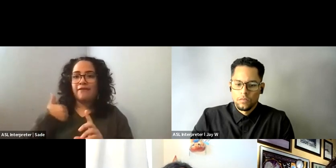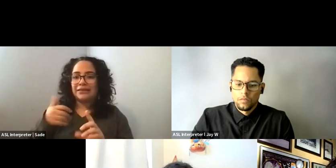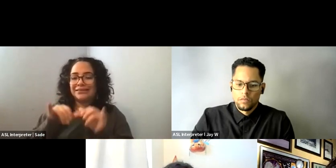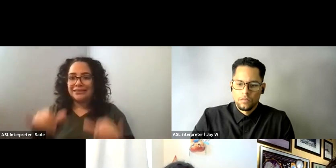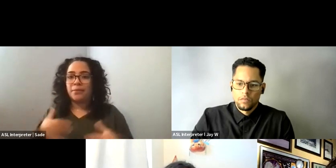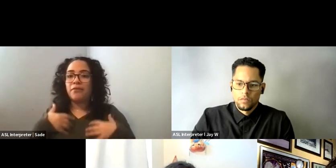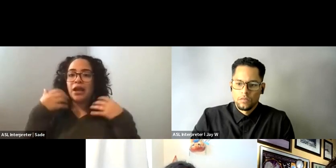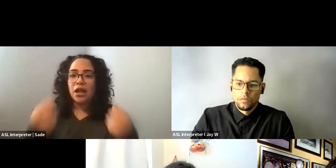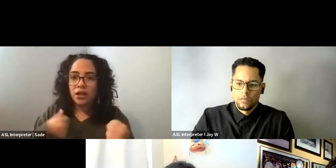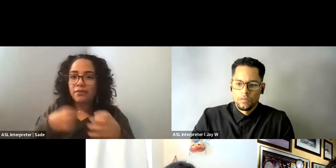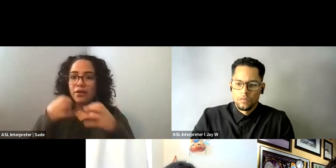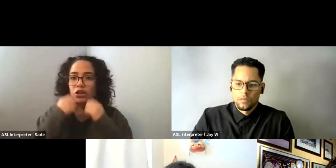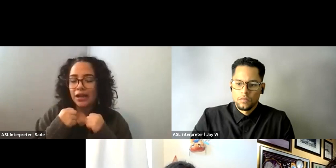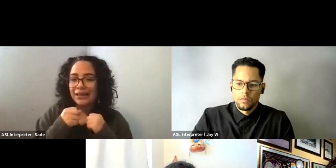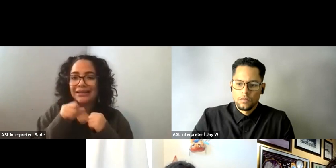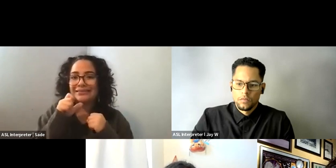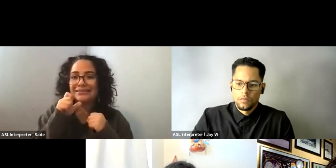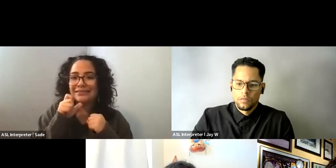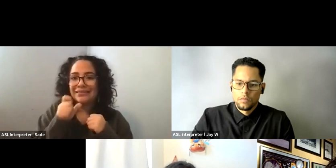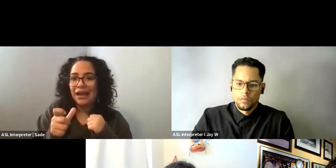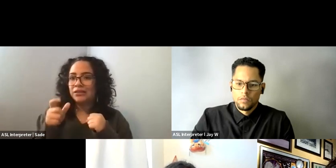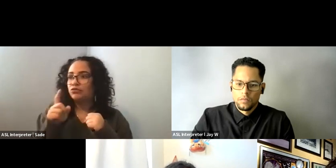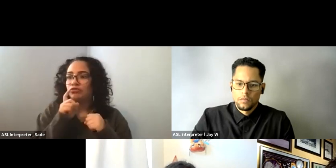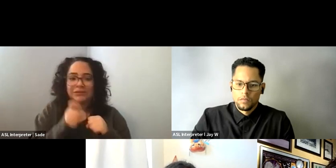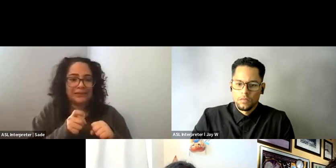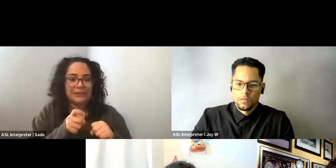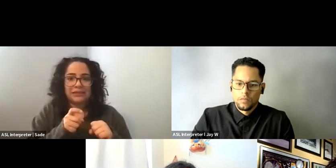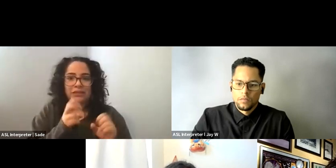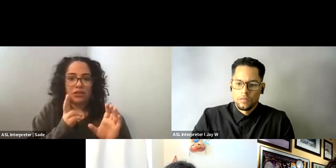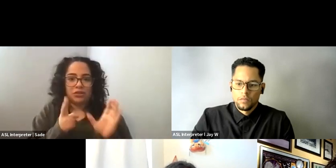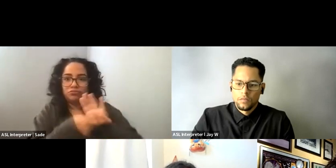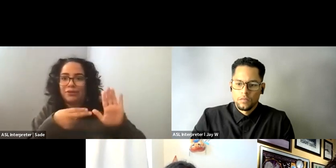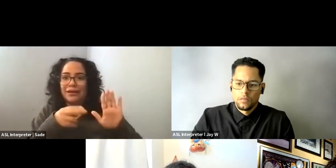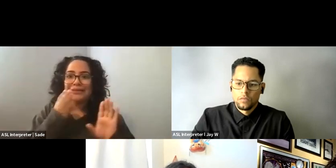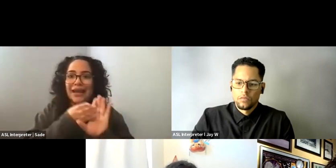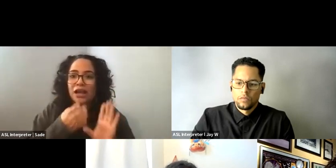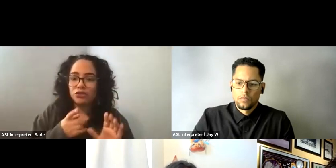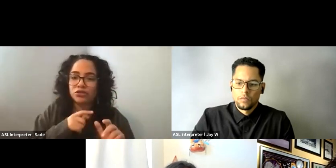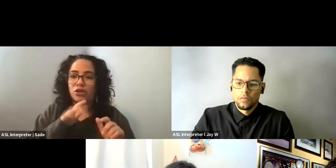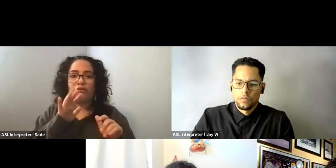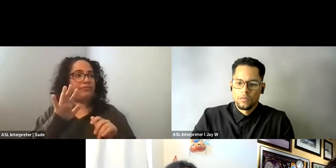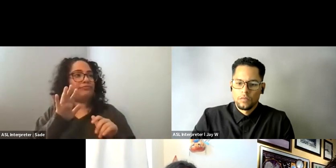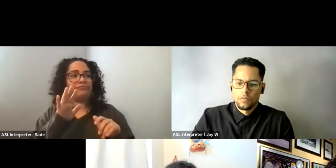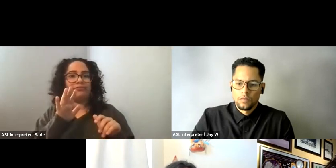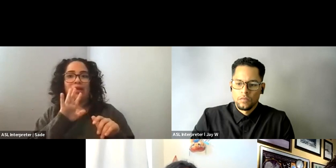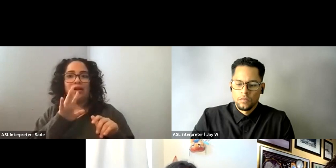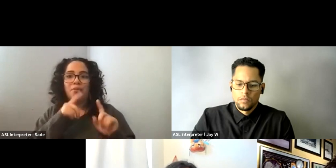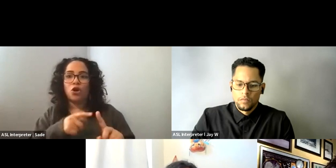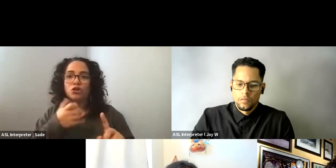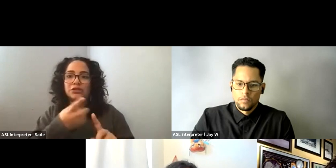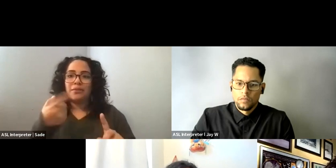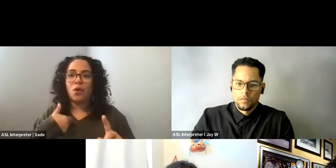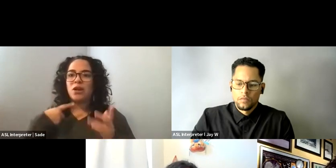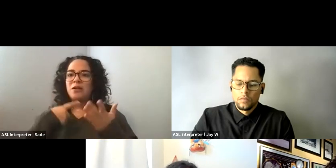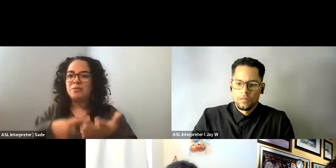and care that don't even use psychiatry as the reference point, as the baseline, as the thing that we need to argue against? Because